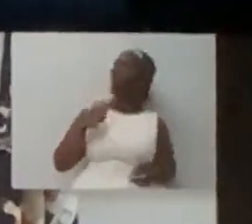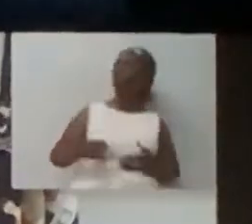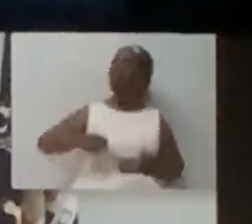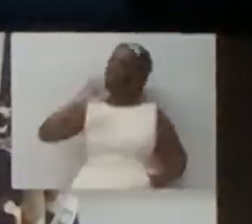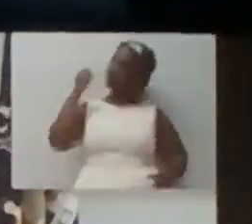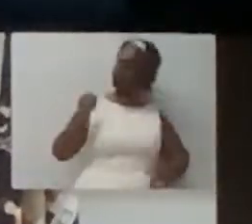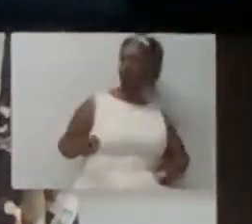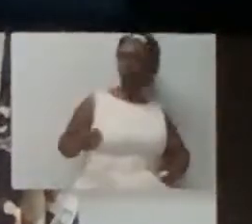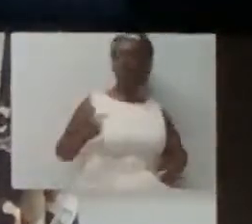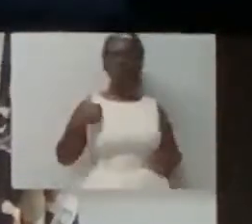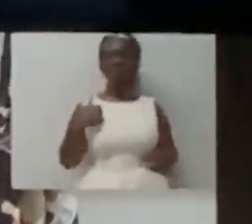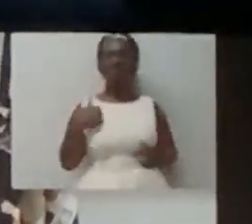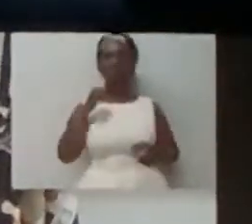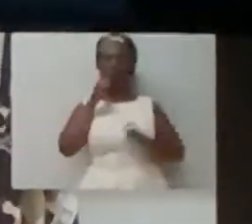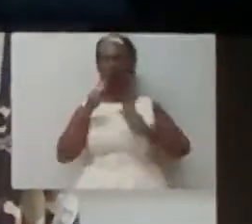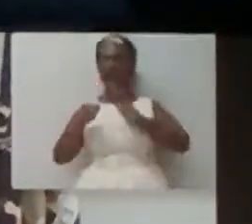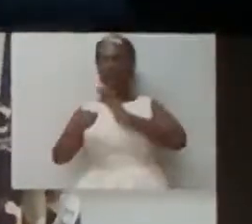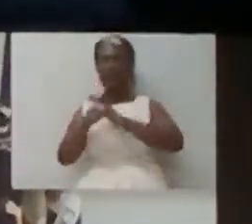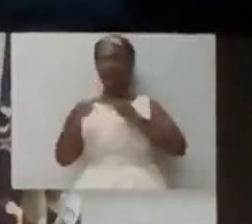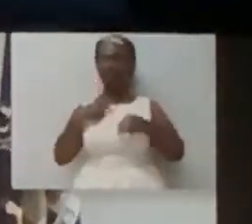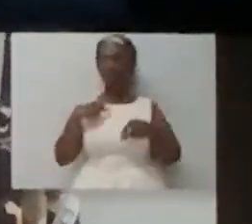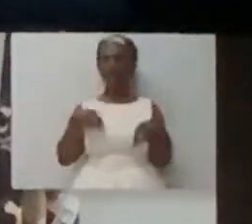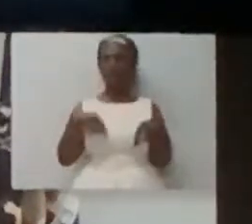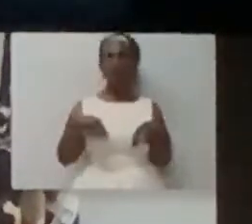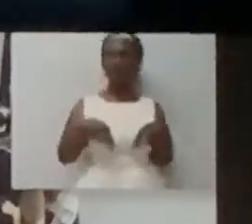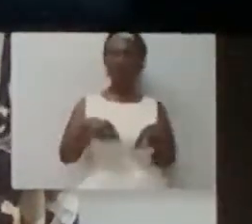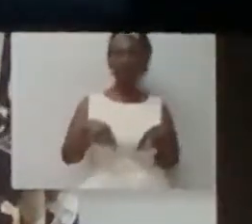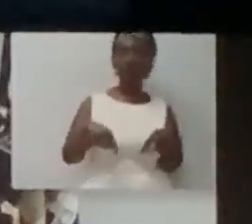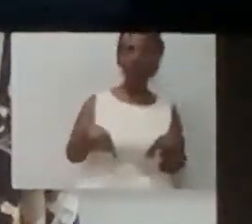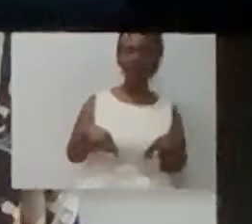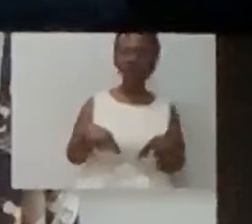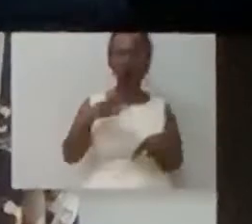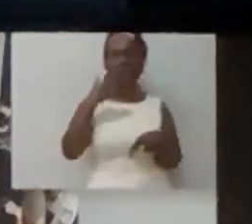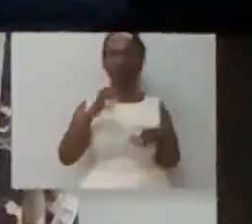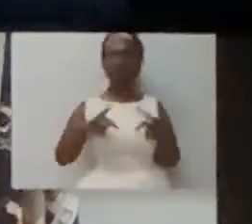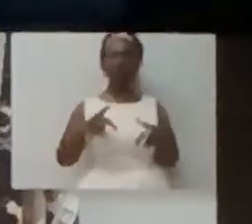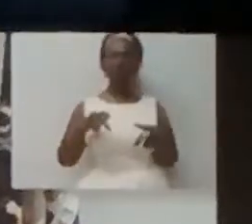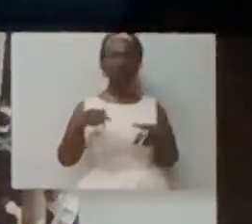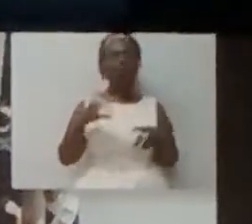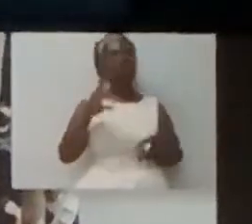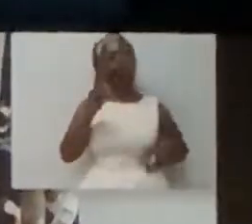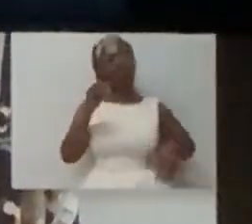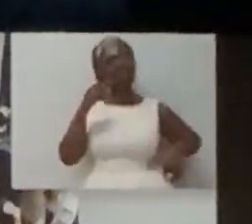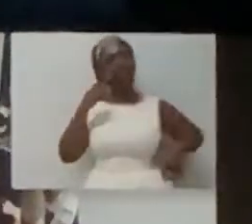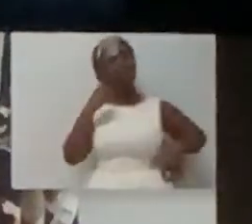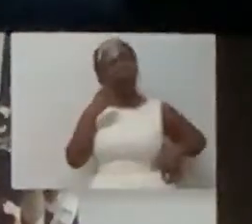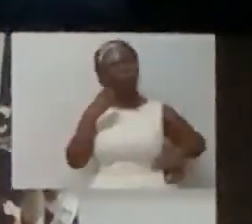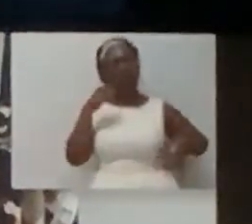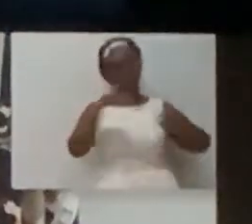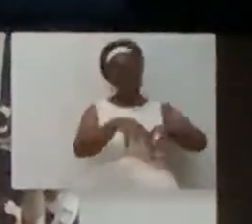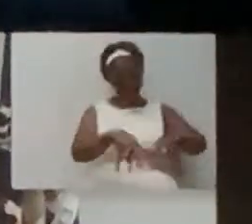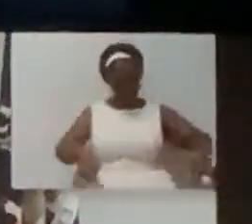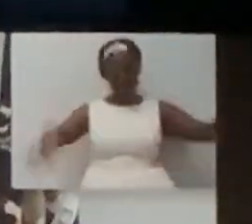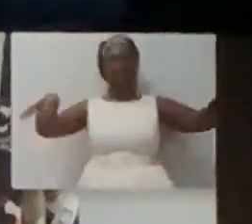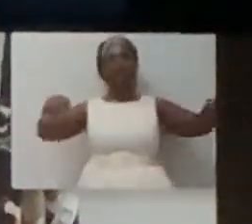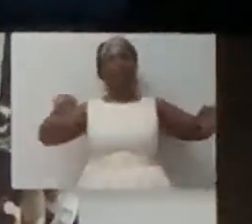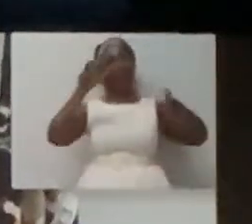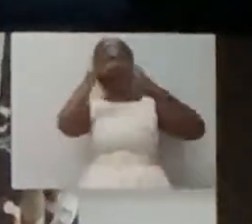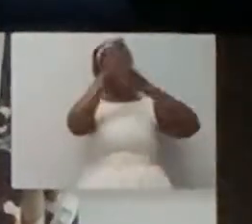I want it to hide my inevitable shakiness of addressing so many at once? Did I want it draped in a Math Saves Lives